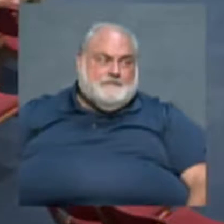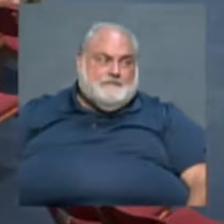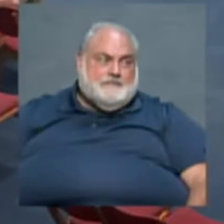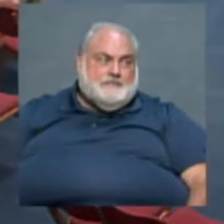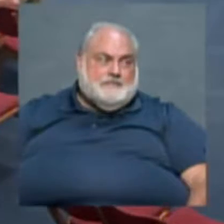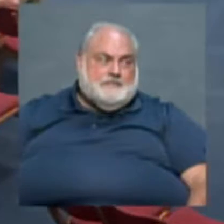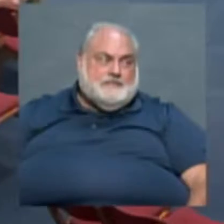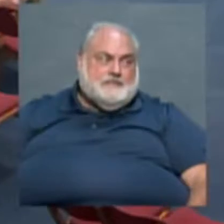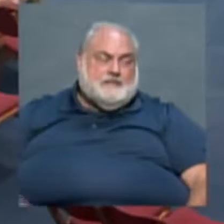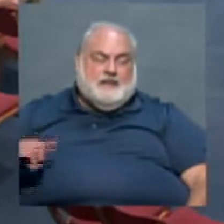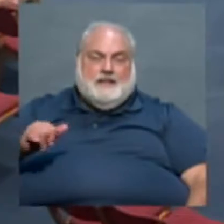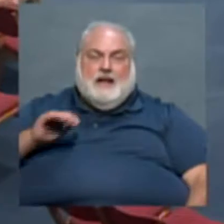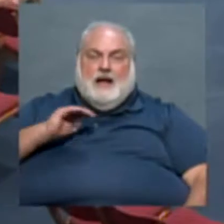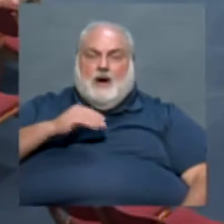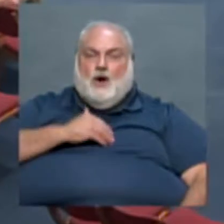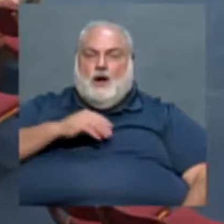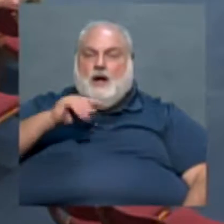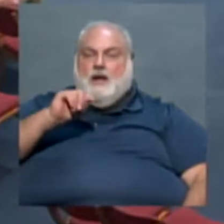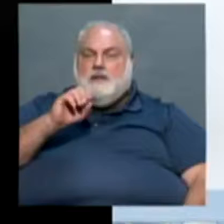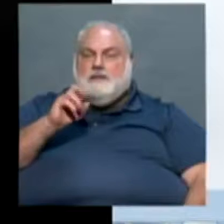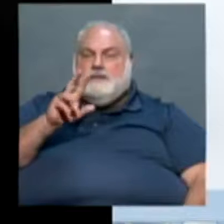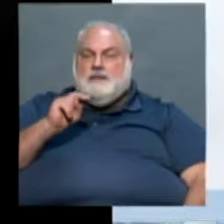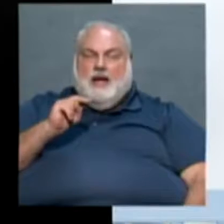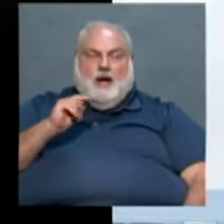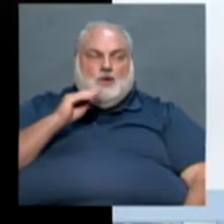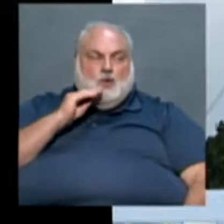This is one of our townhomes that are over there.